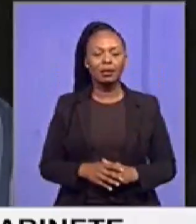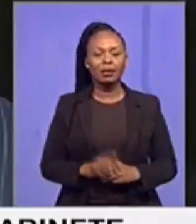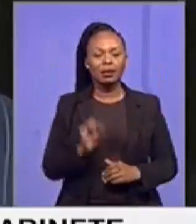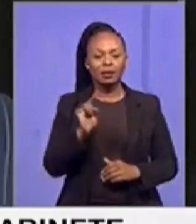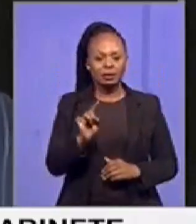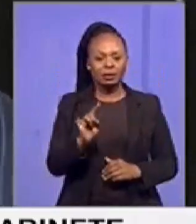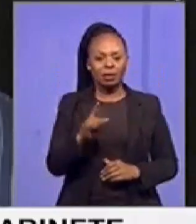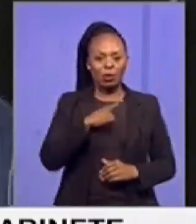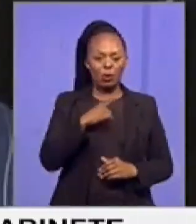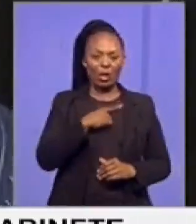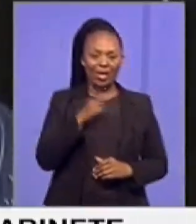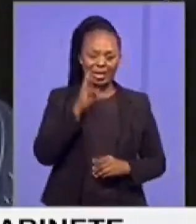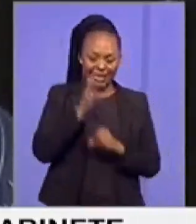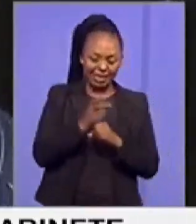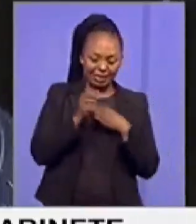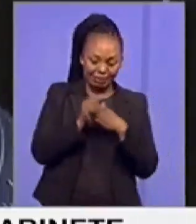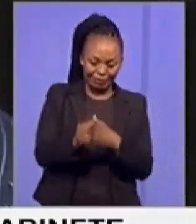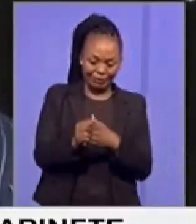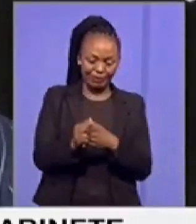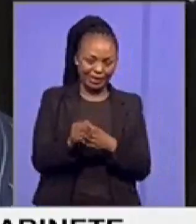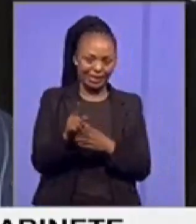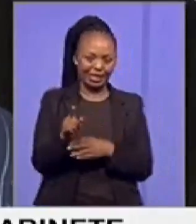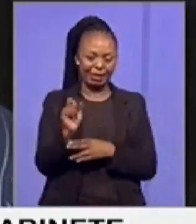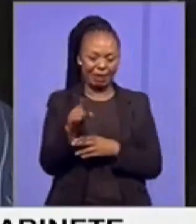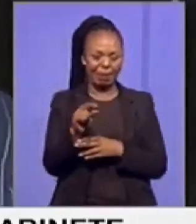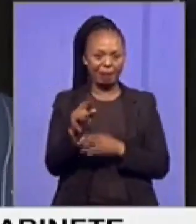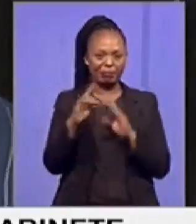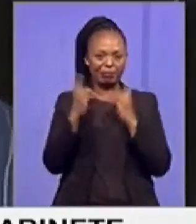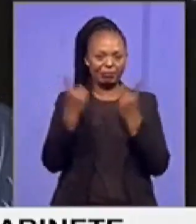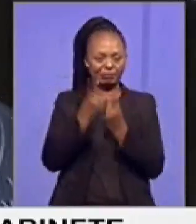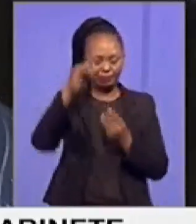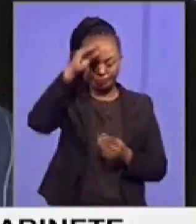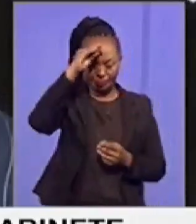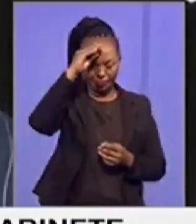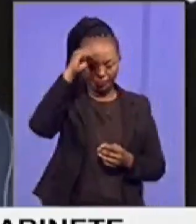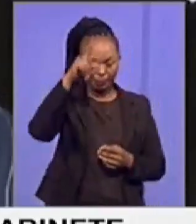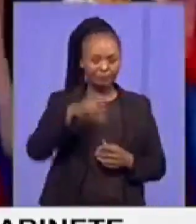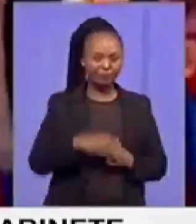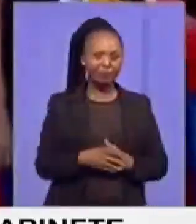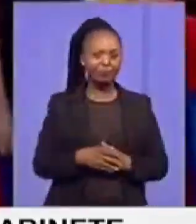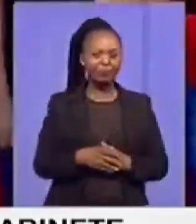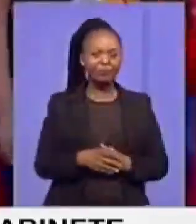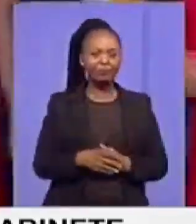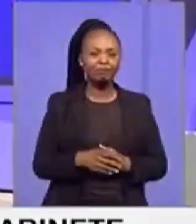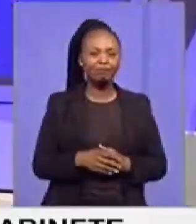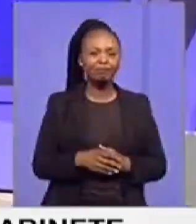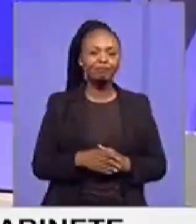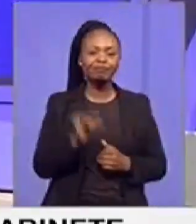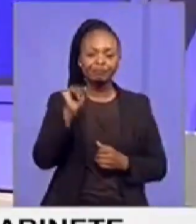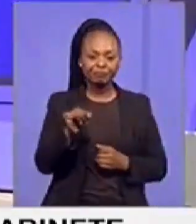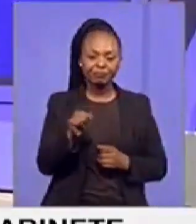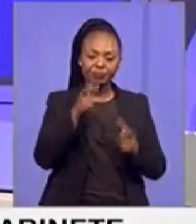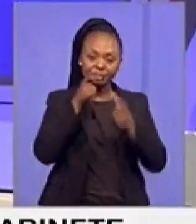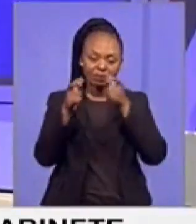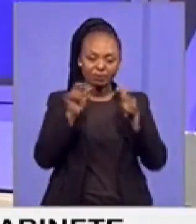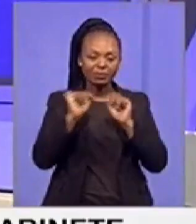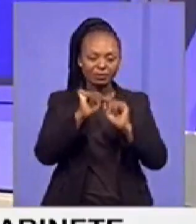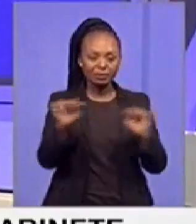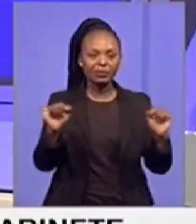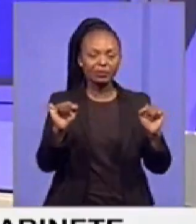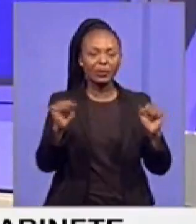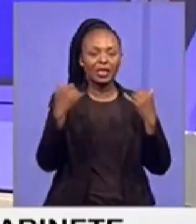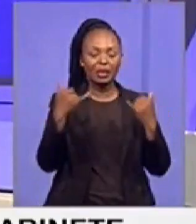leng hore a ka etela pele yone lefapha lena la sepodisi. Ha re bua ka tsona ditabatabelo tsa baahi, Professor,